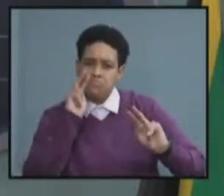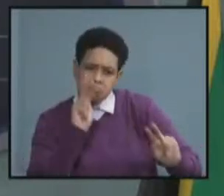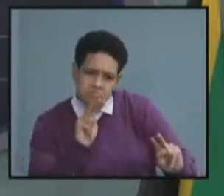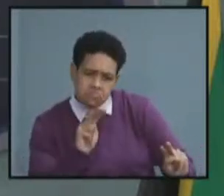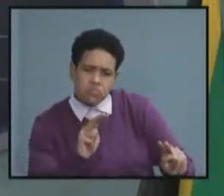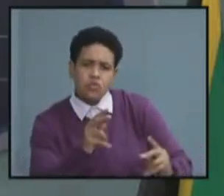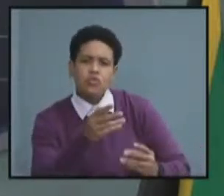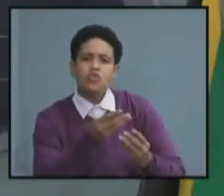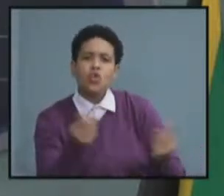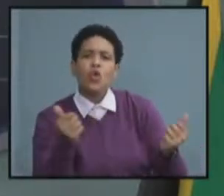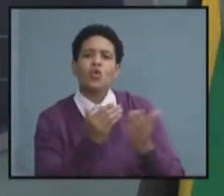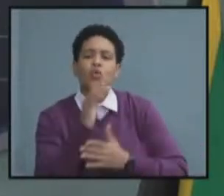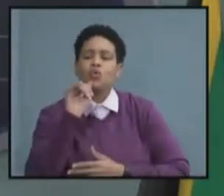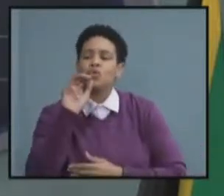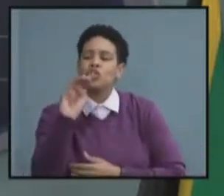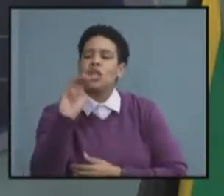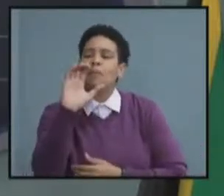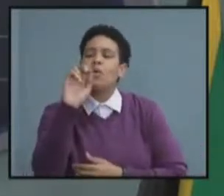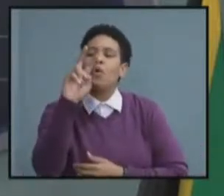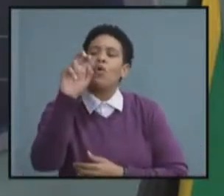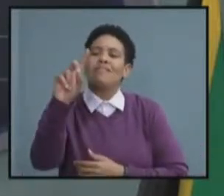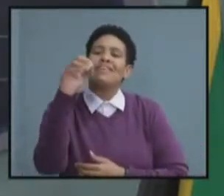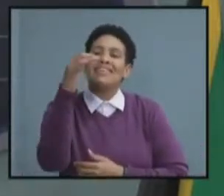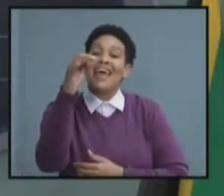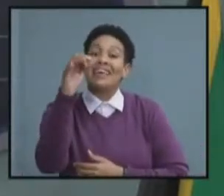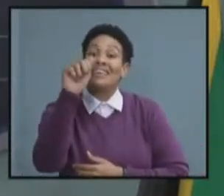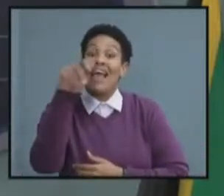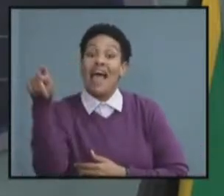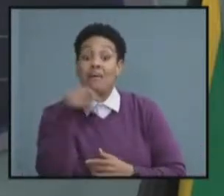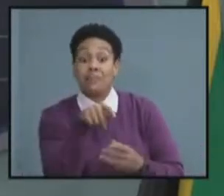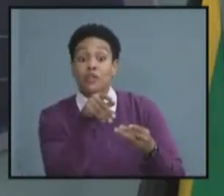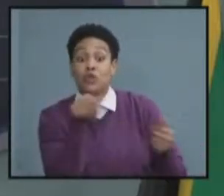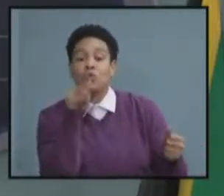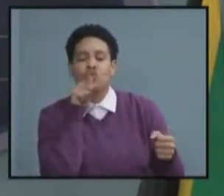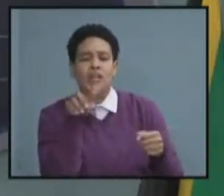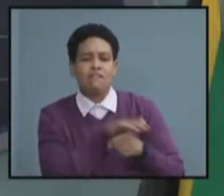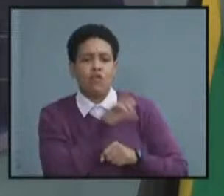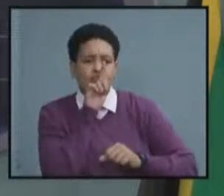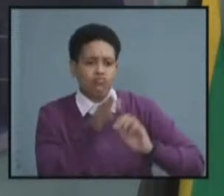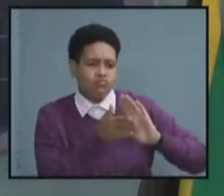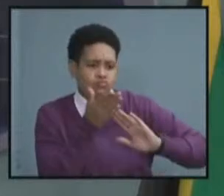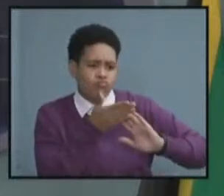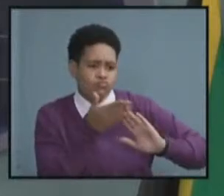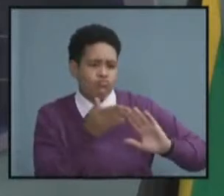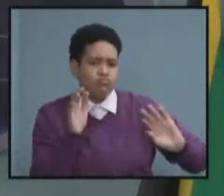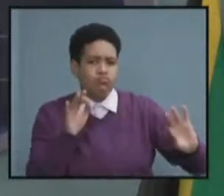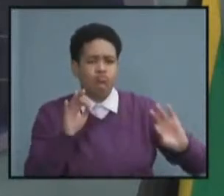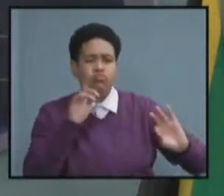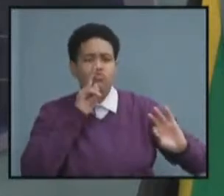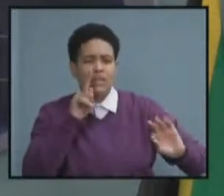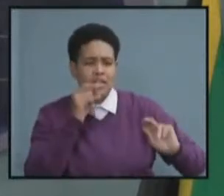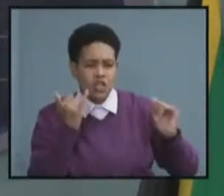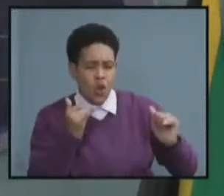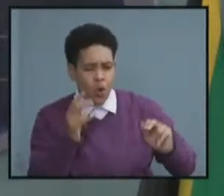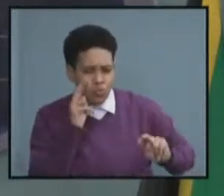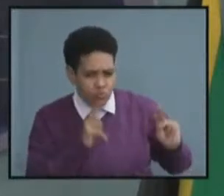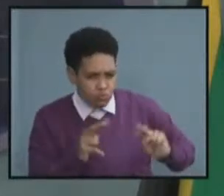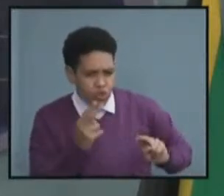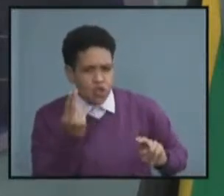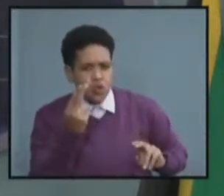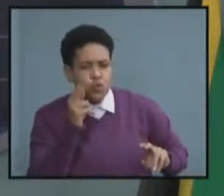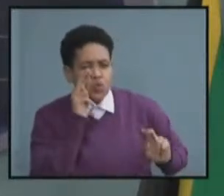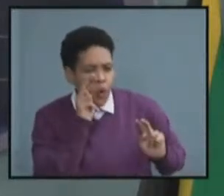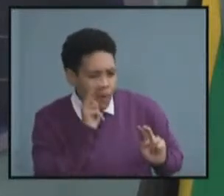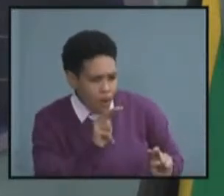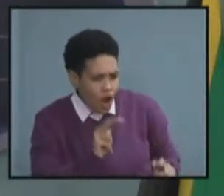solution through the Jam COVID-19 app. This solution is now fully operational and is being used to